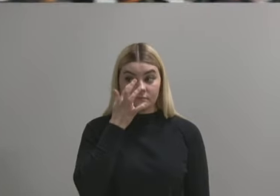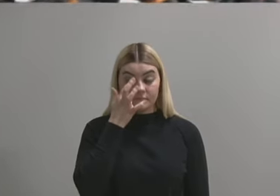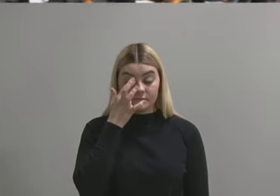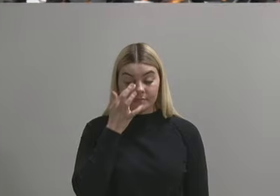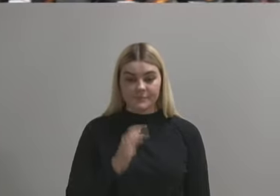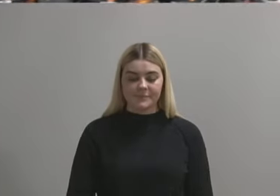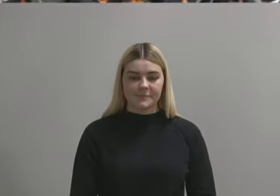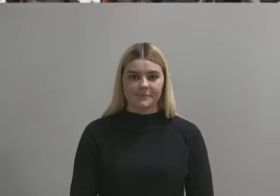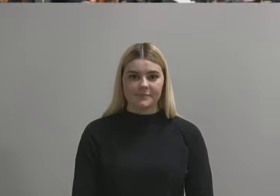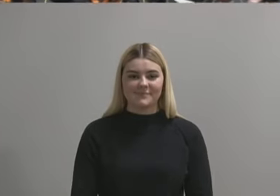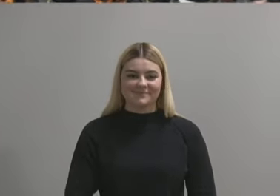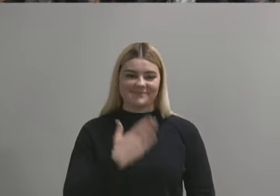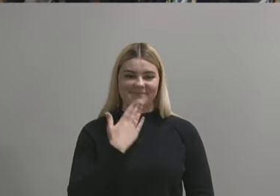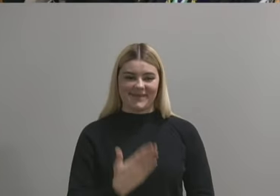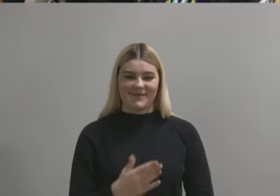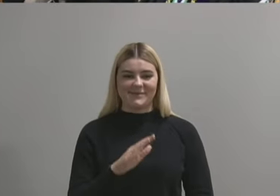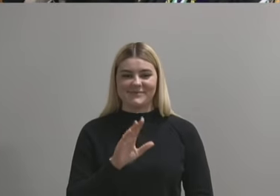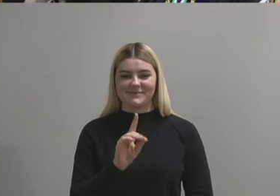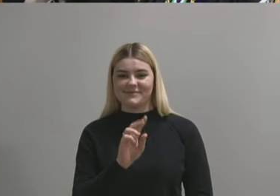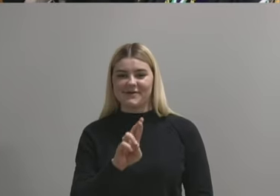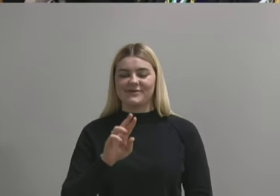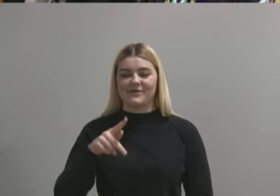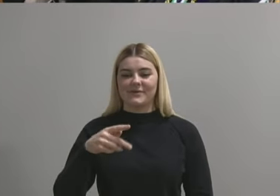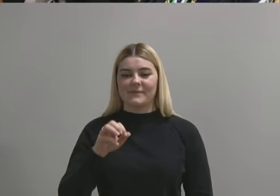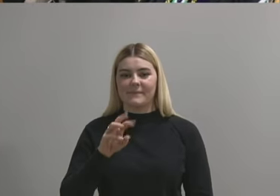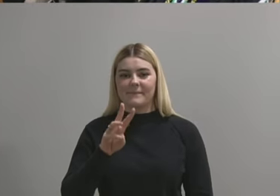Thank you, Dr. Powell.